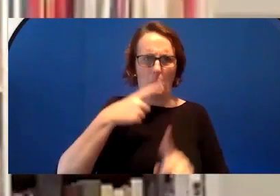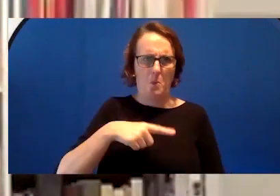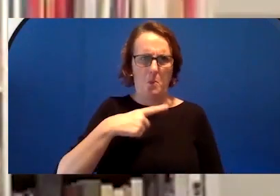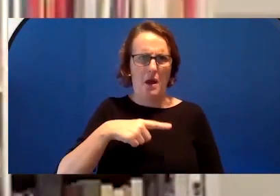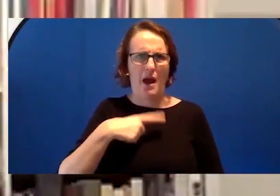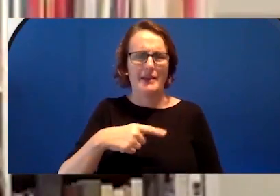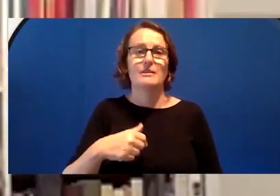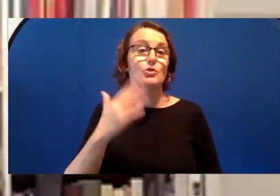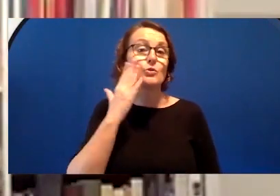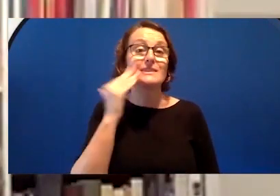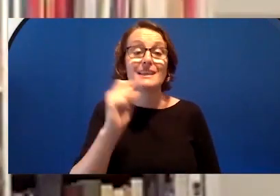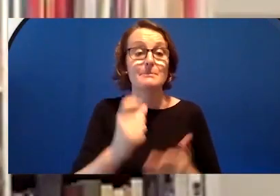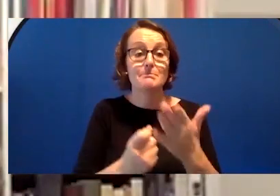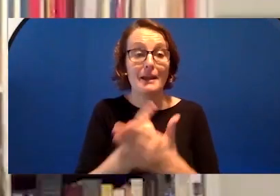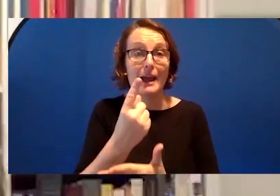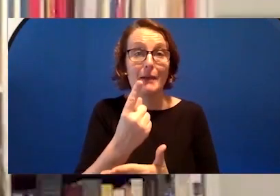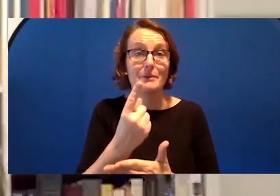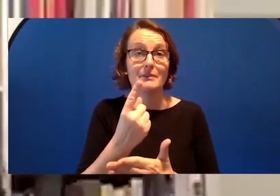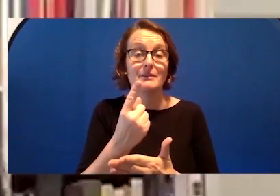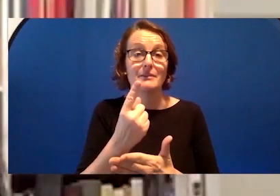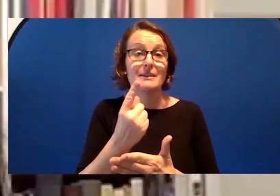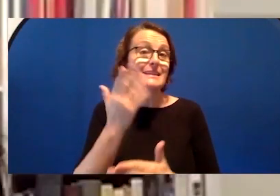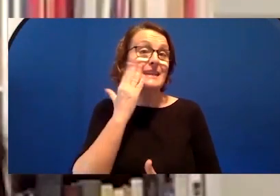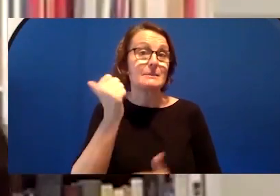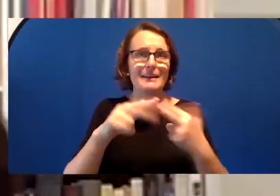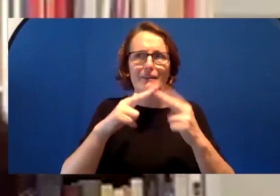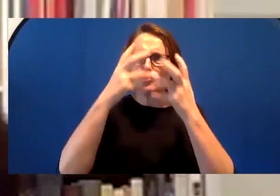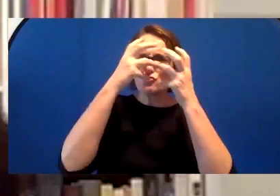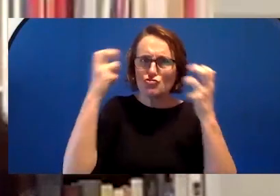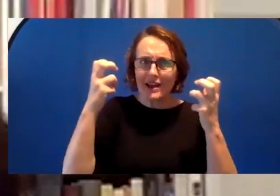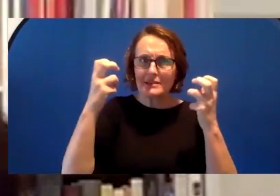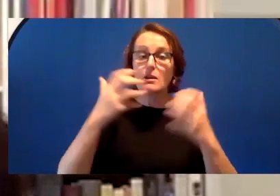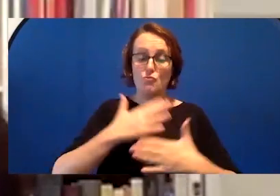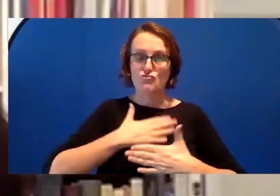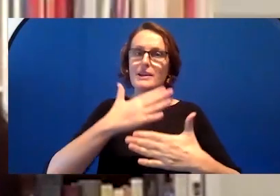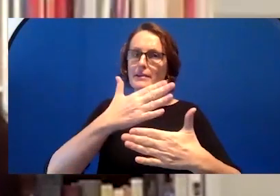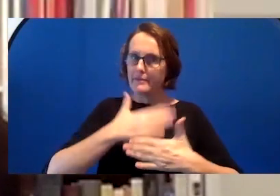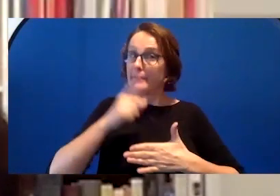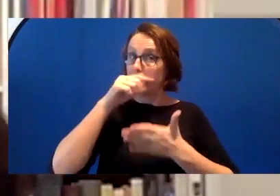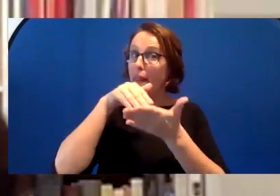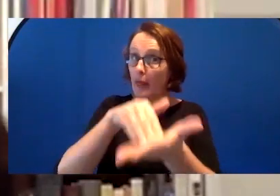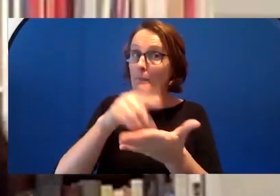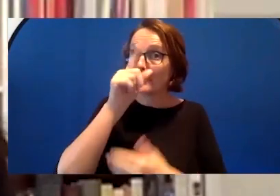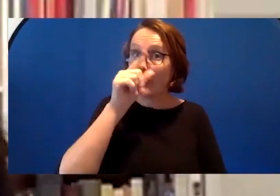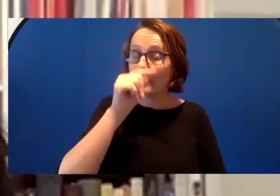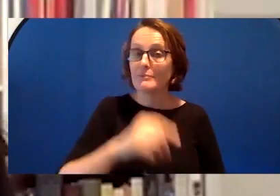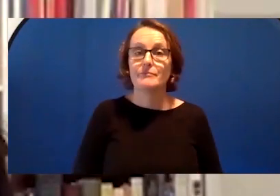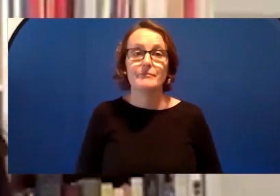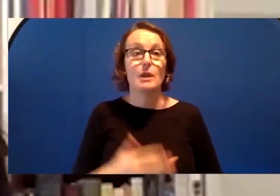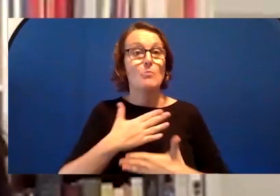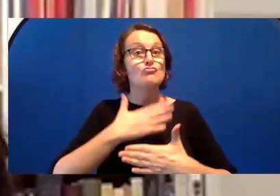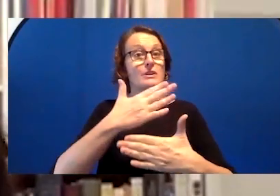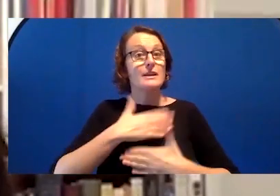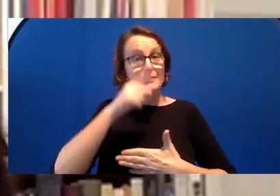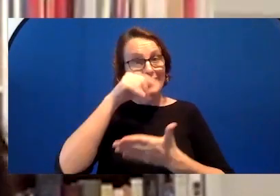what is going on for you or how stressed out you are, your breath is always there for you. It's always there to help shift